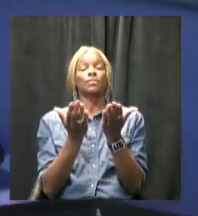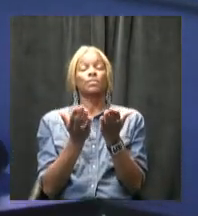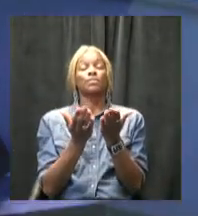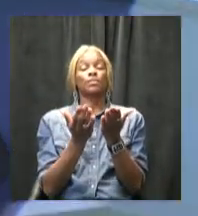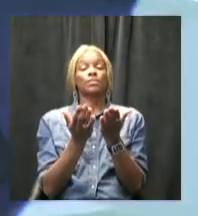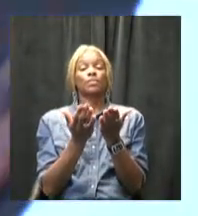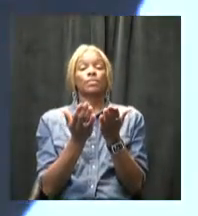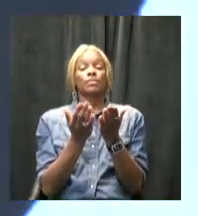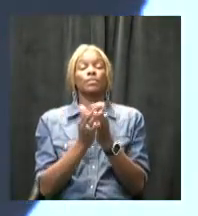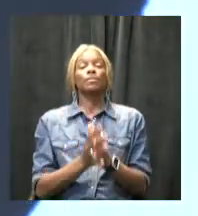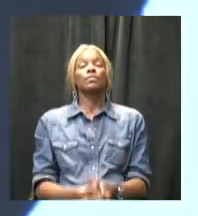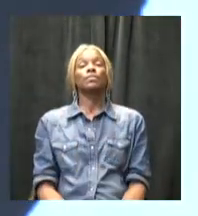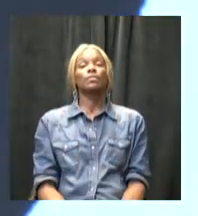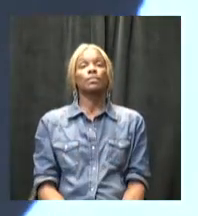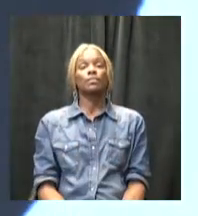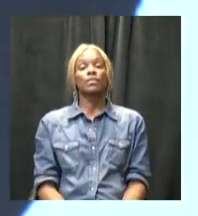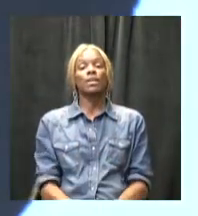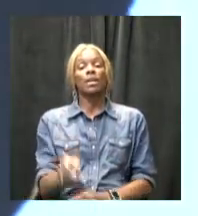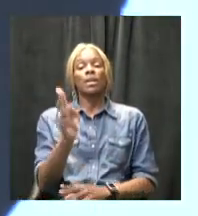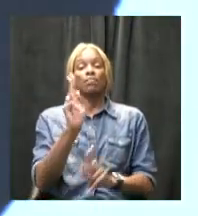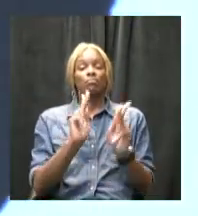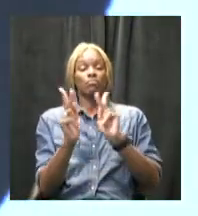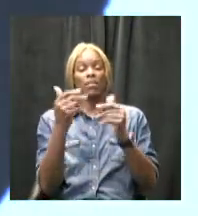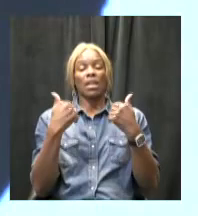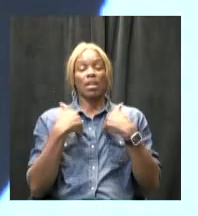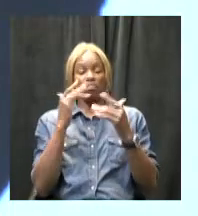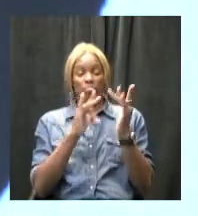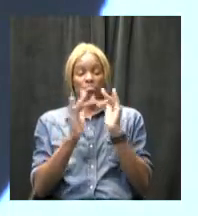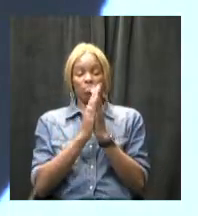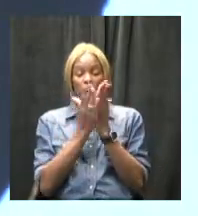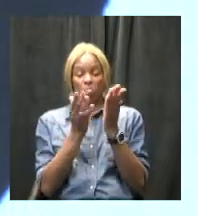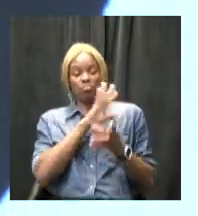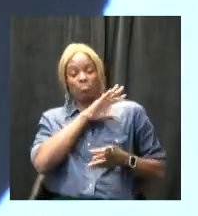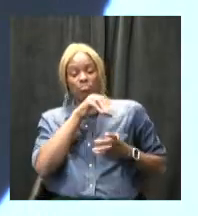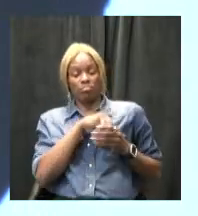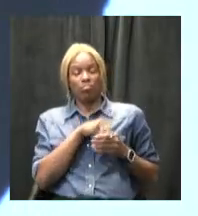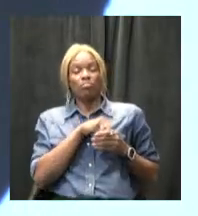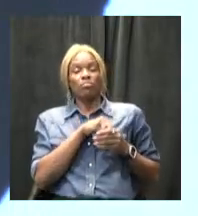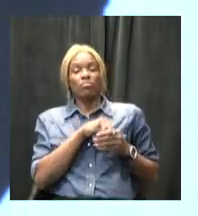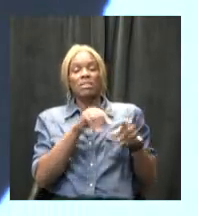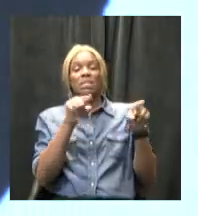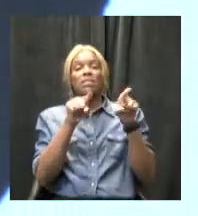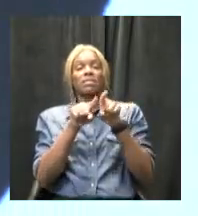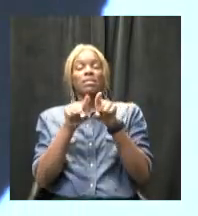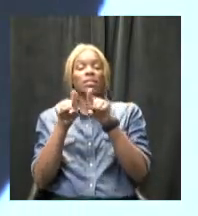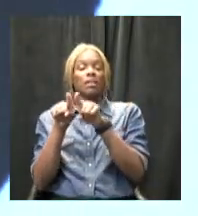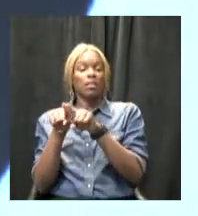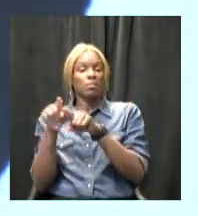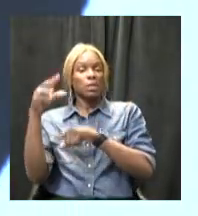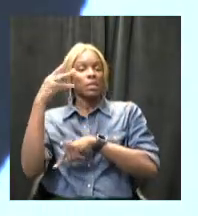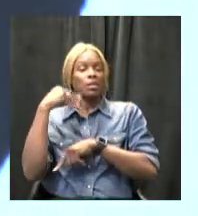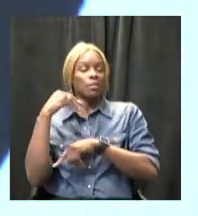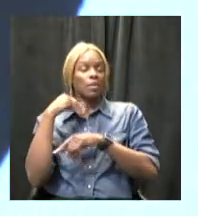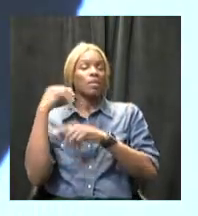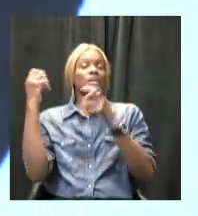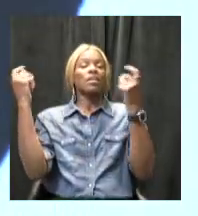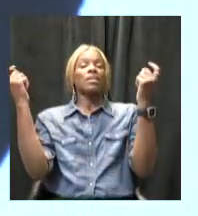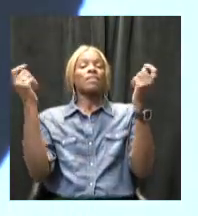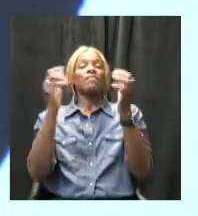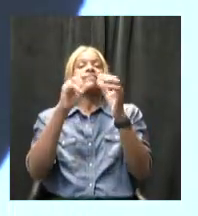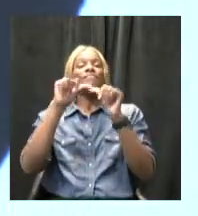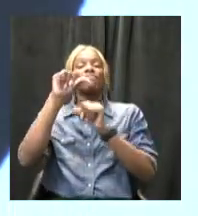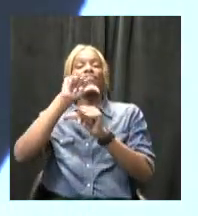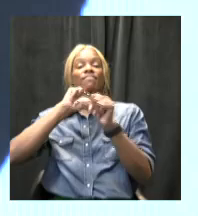He says they have the Word of God that's in them. But notice the text says they also have this fellowship. And in the Greek, that is the